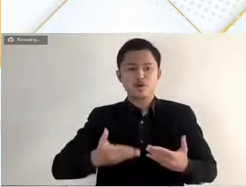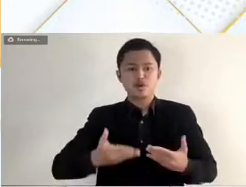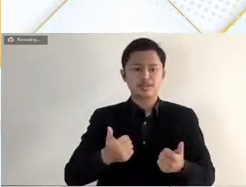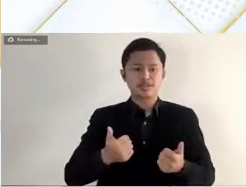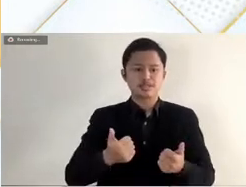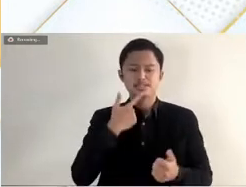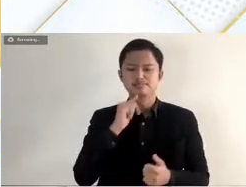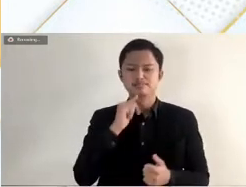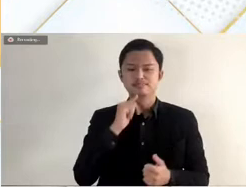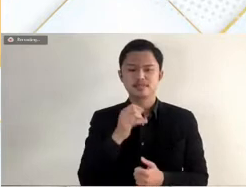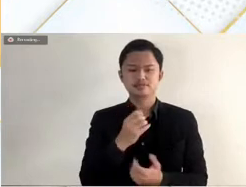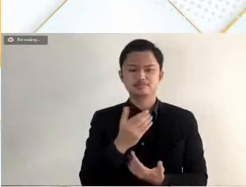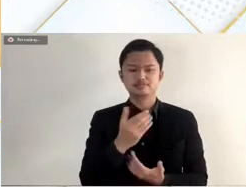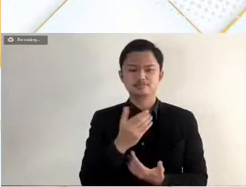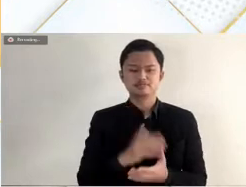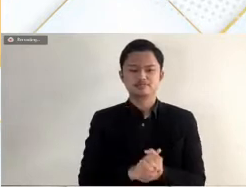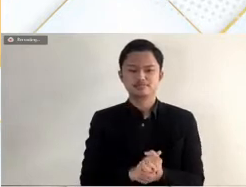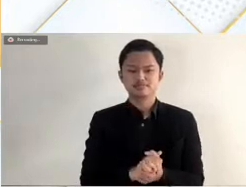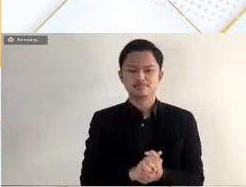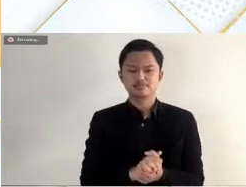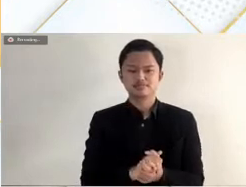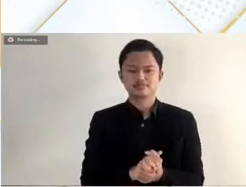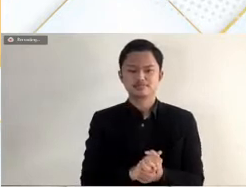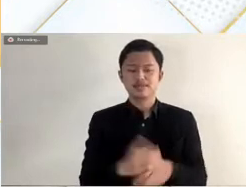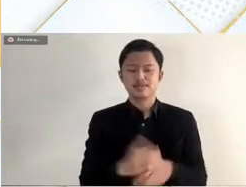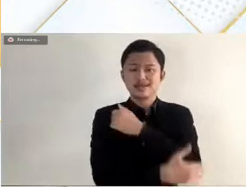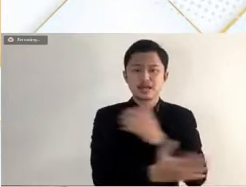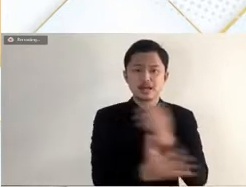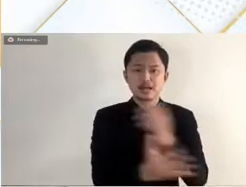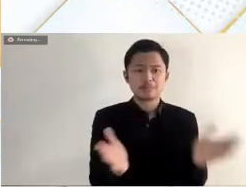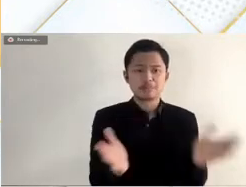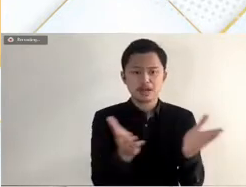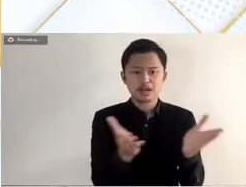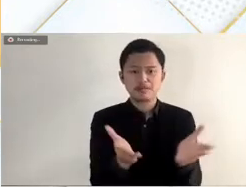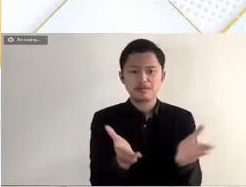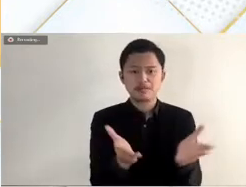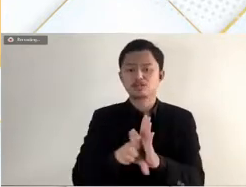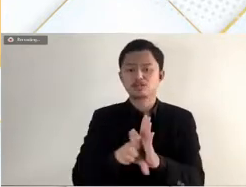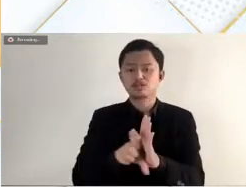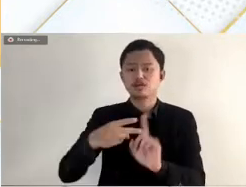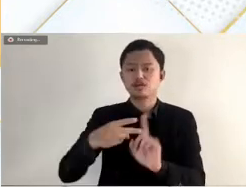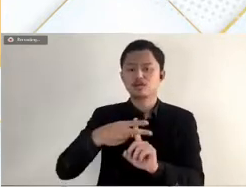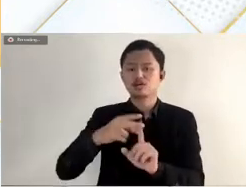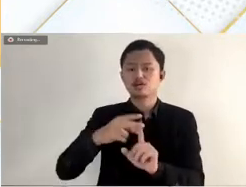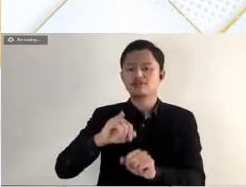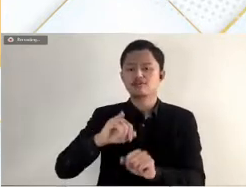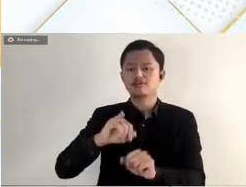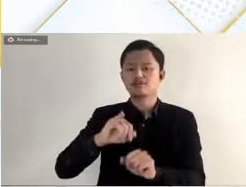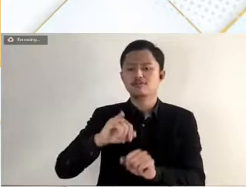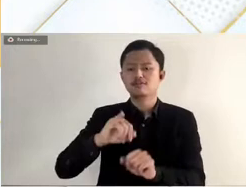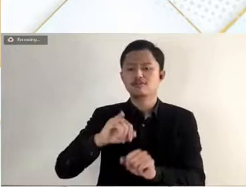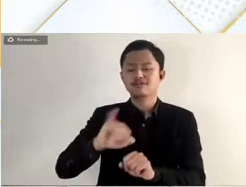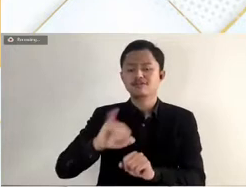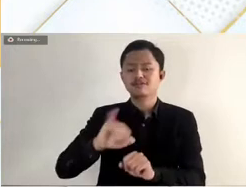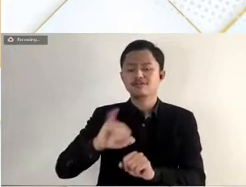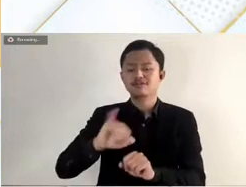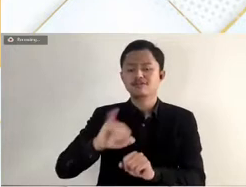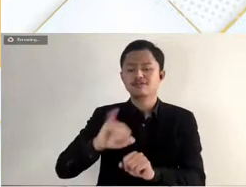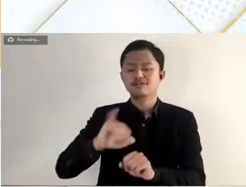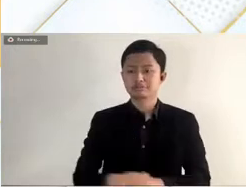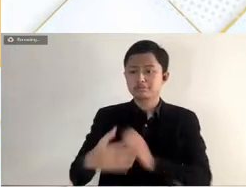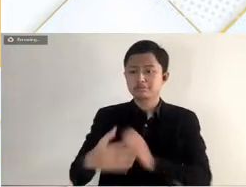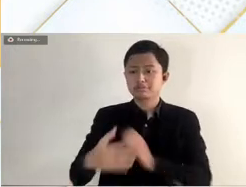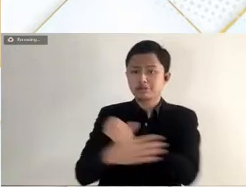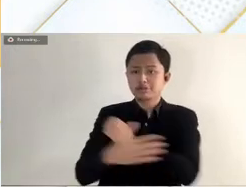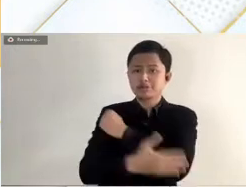forces are mainly from developing countries, including Fiji, and will be marginalized should no arrangement be made